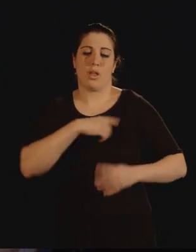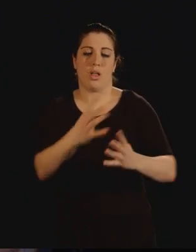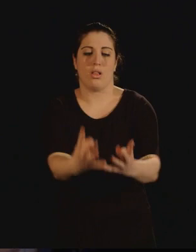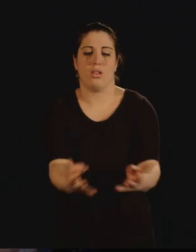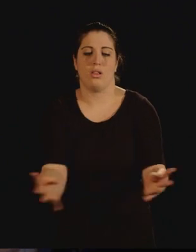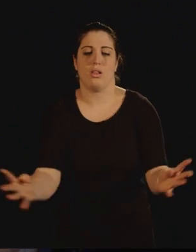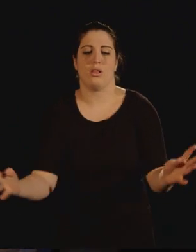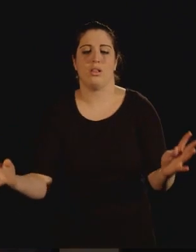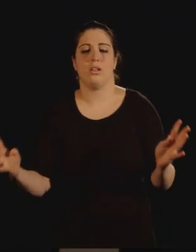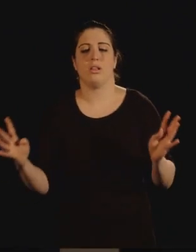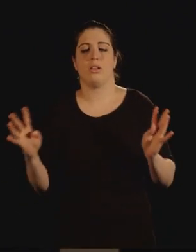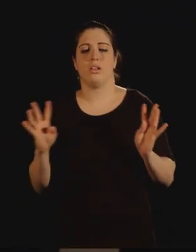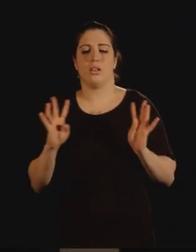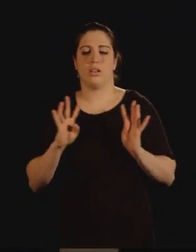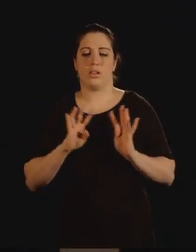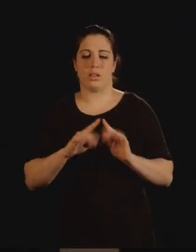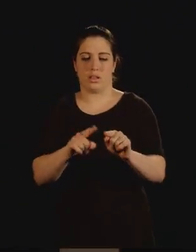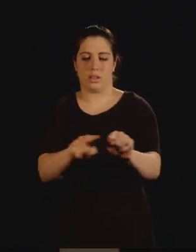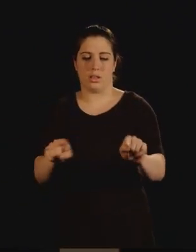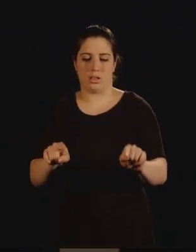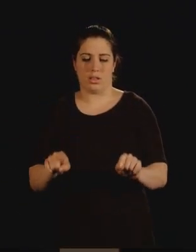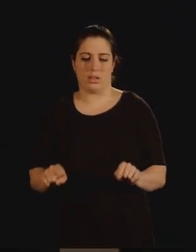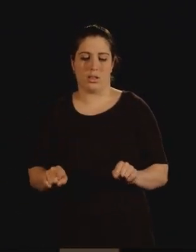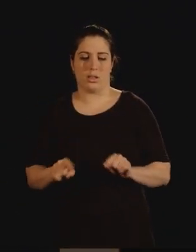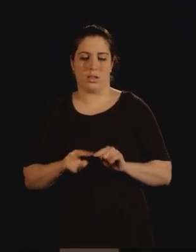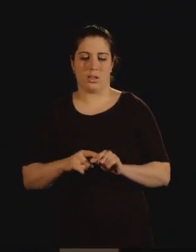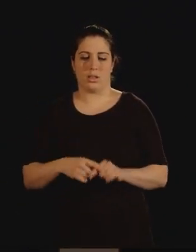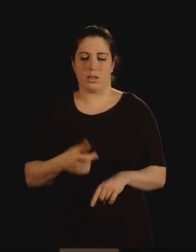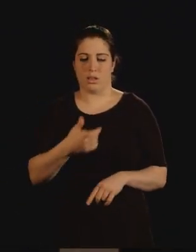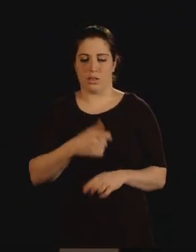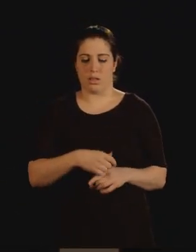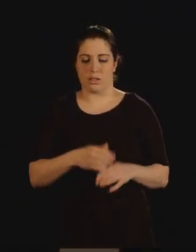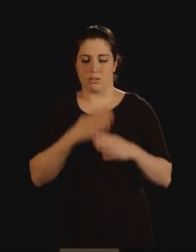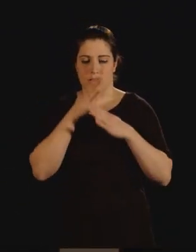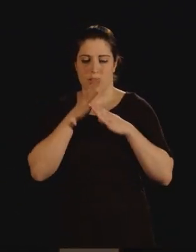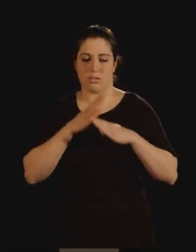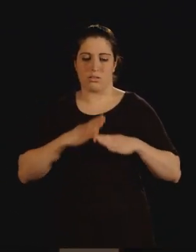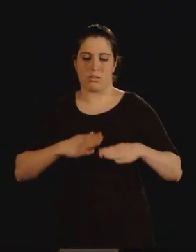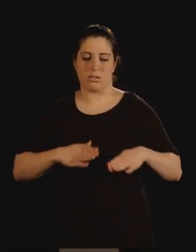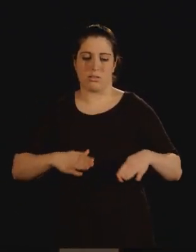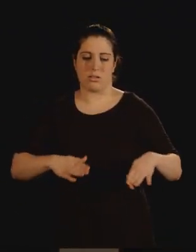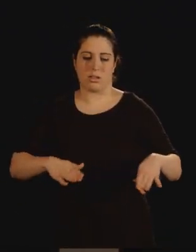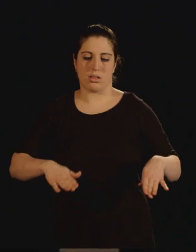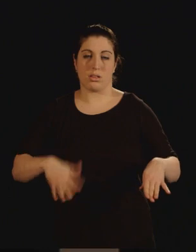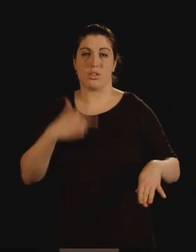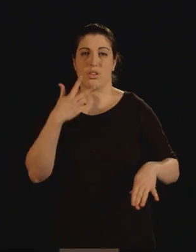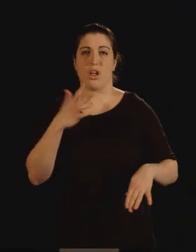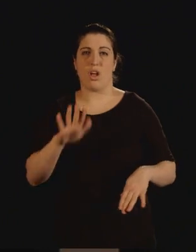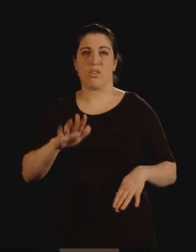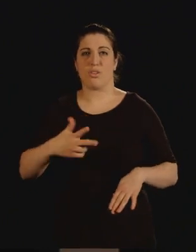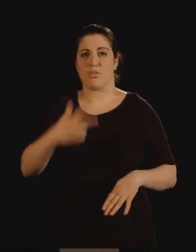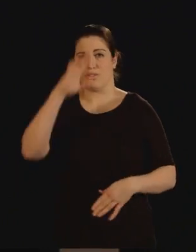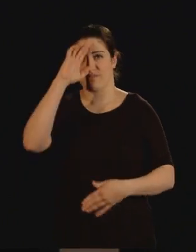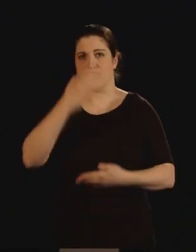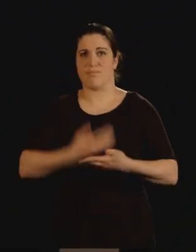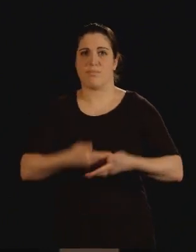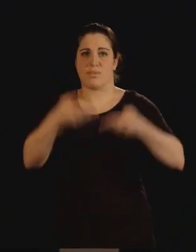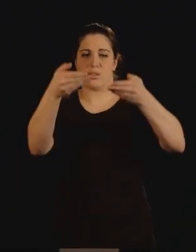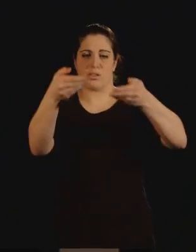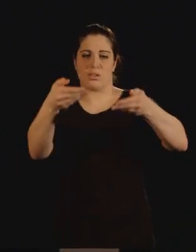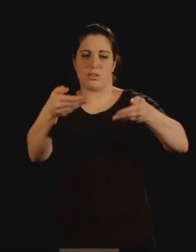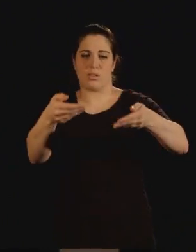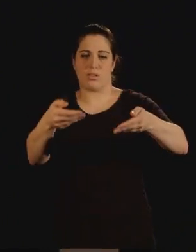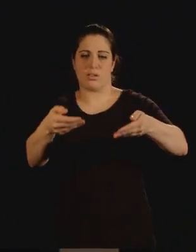circle around her final resting place, and we stood in silence as her three sons lowered her